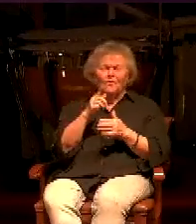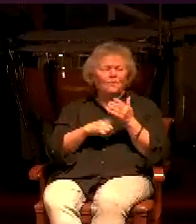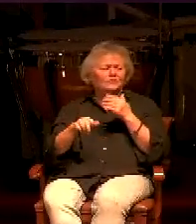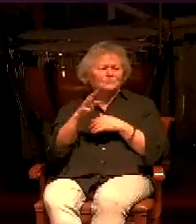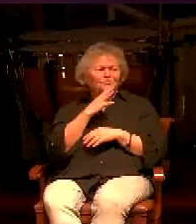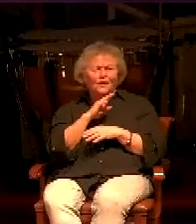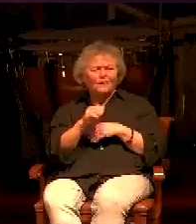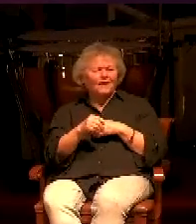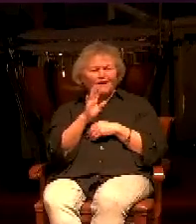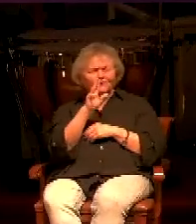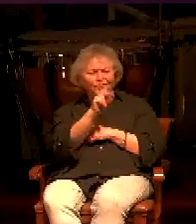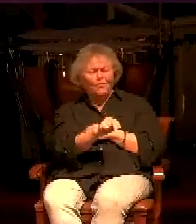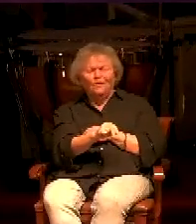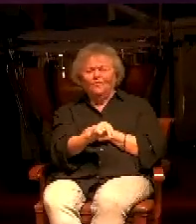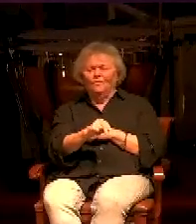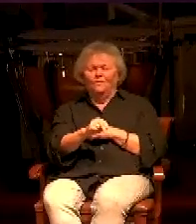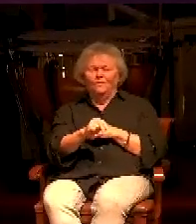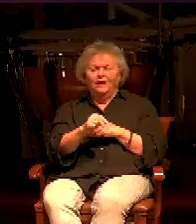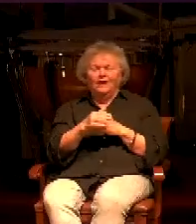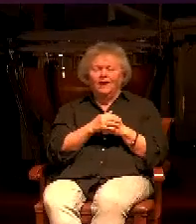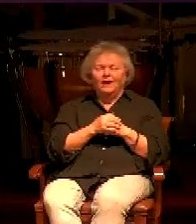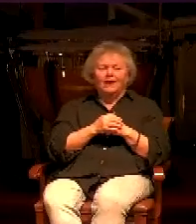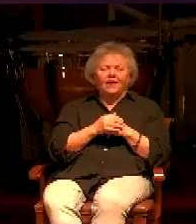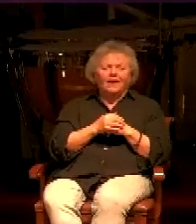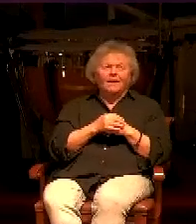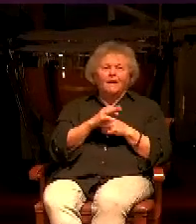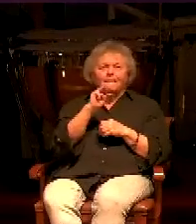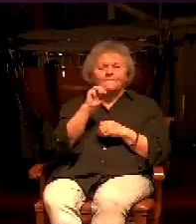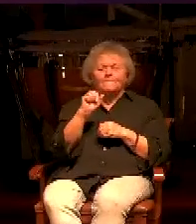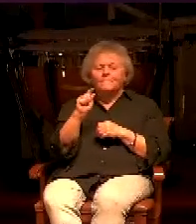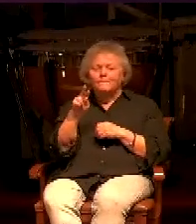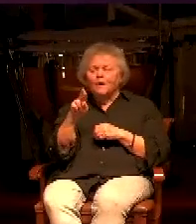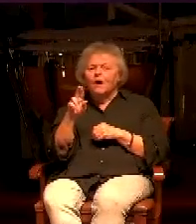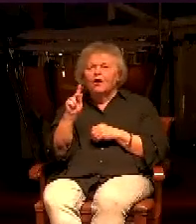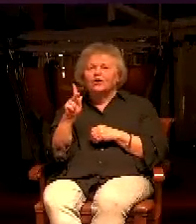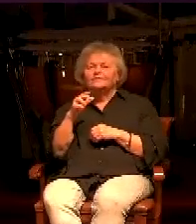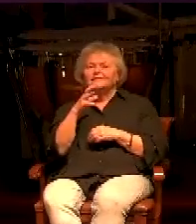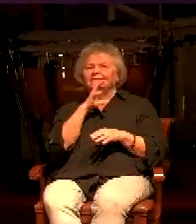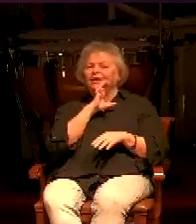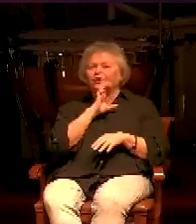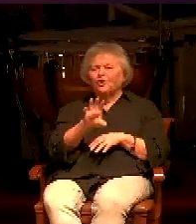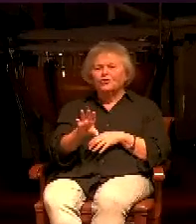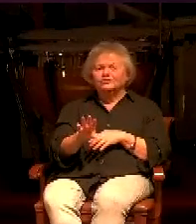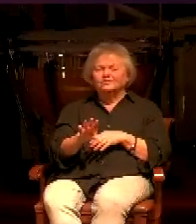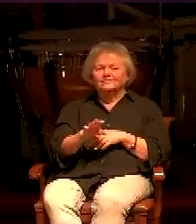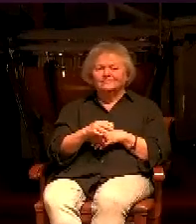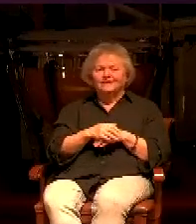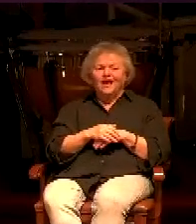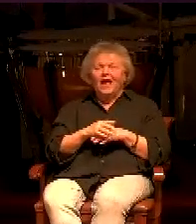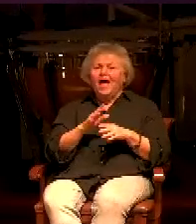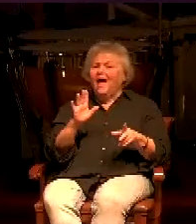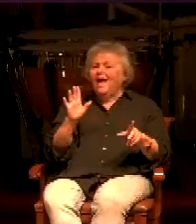what you're talking about. In fact, Mark says he swears. "I swear I don't know Jesus. I pinky